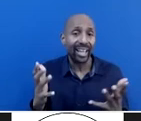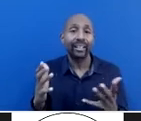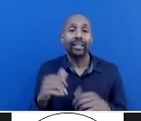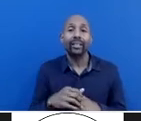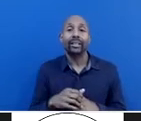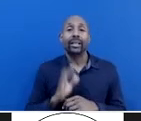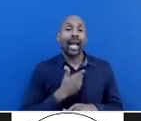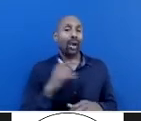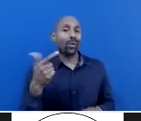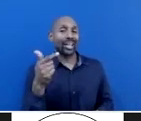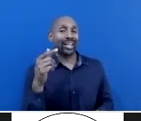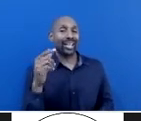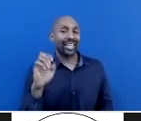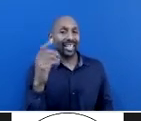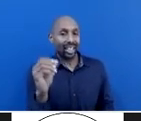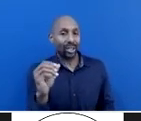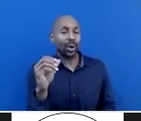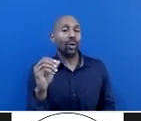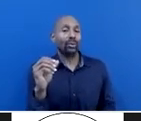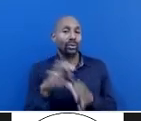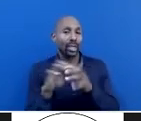term for the ego in the